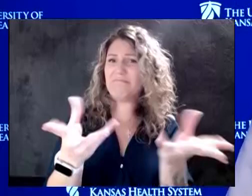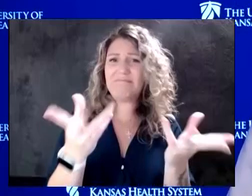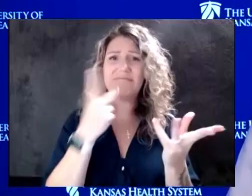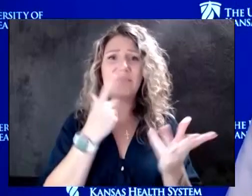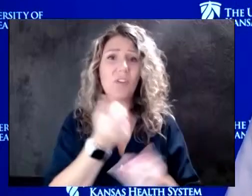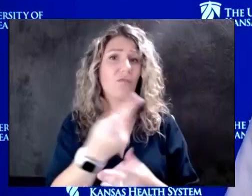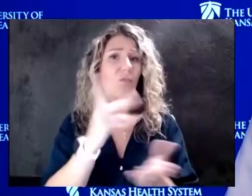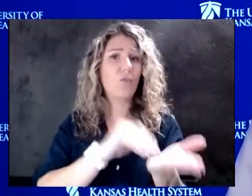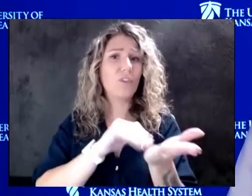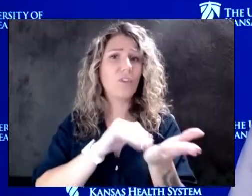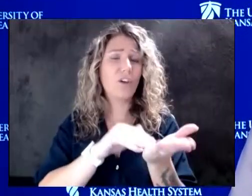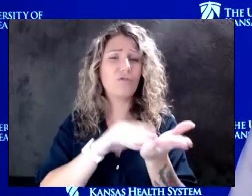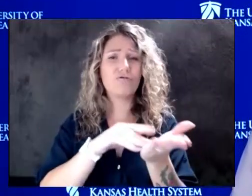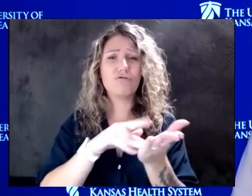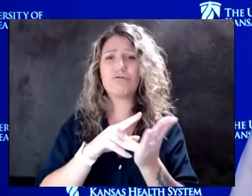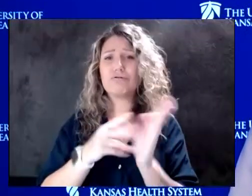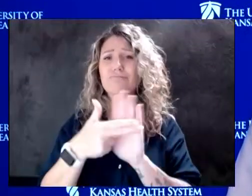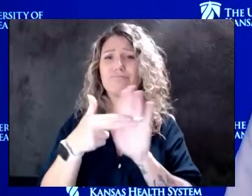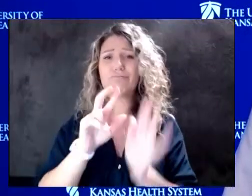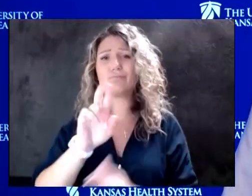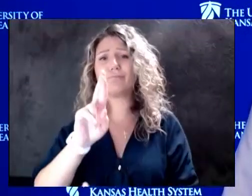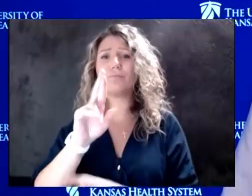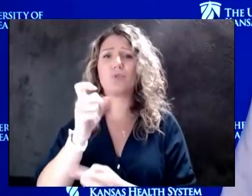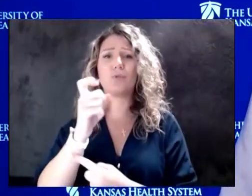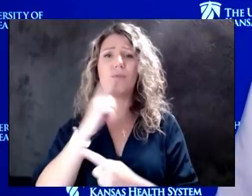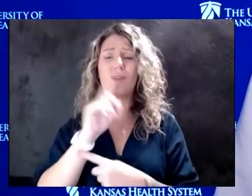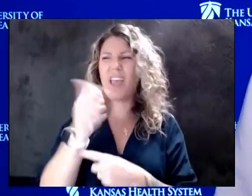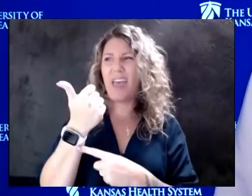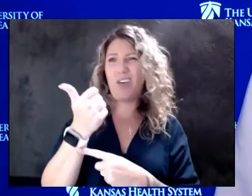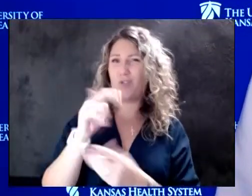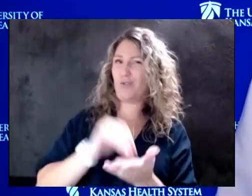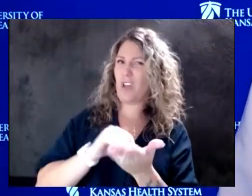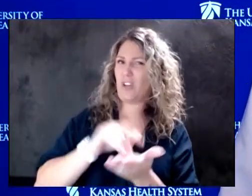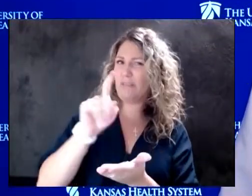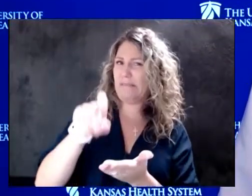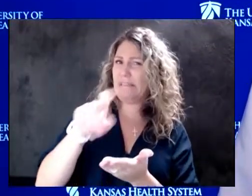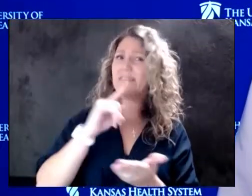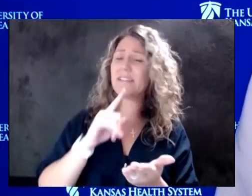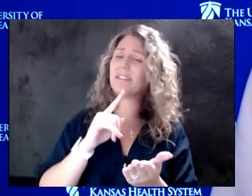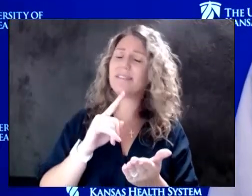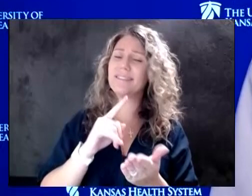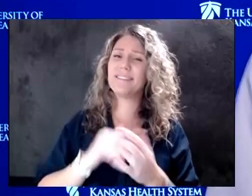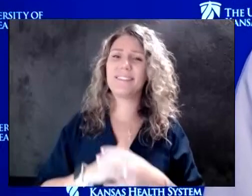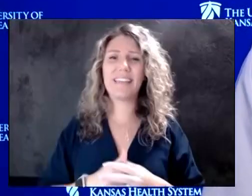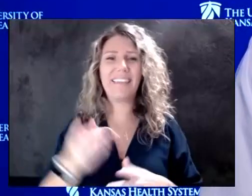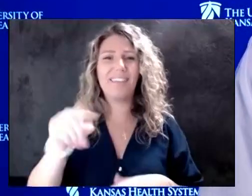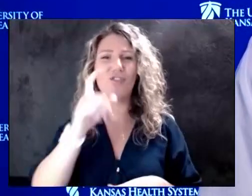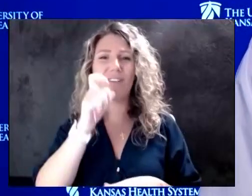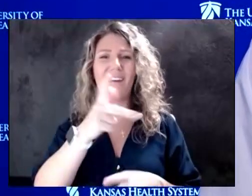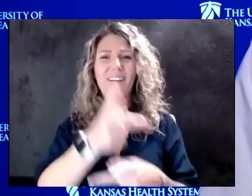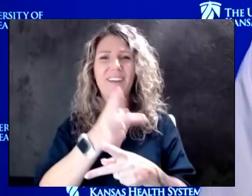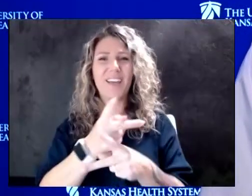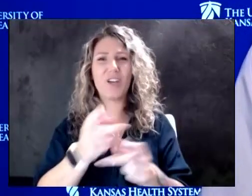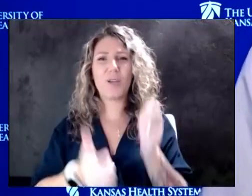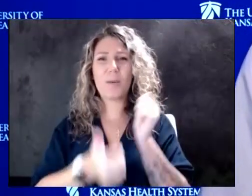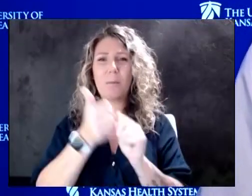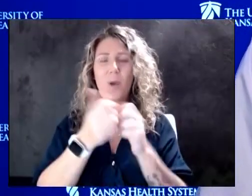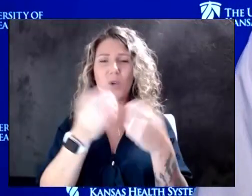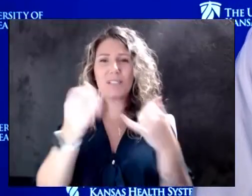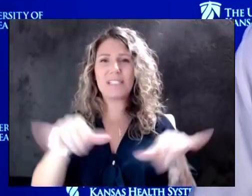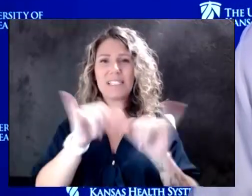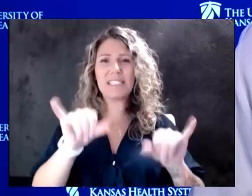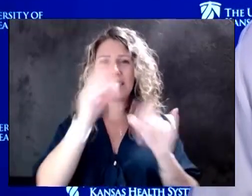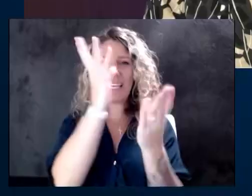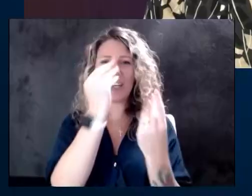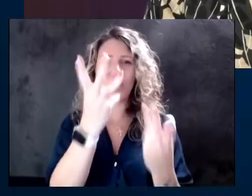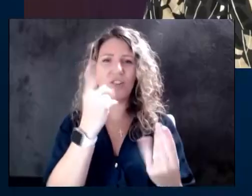providers, again, I think it's time to get other providers and physicians because they are not keeping up with the most consistent data at this point in time.